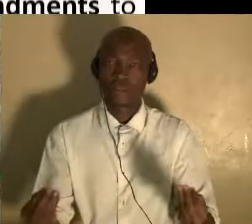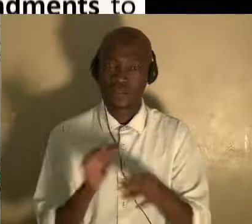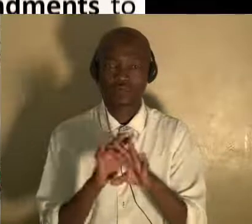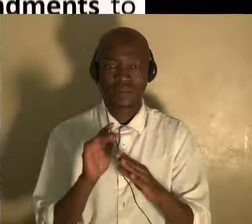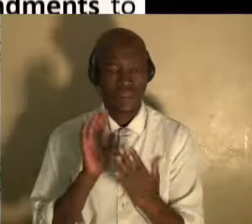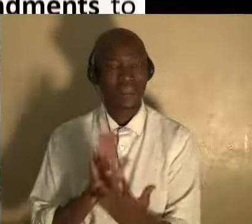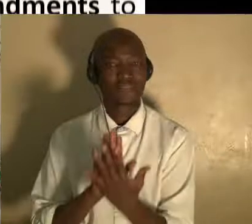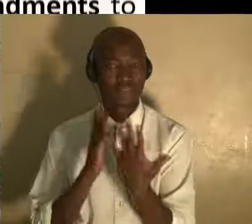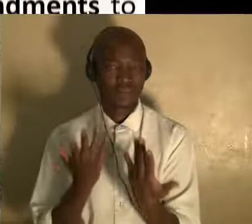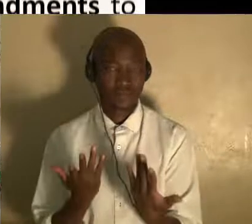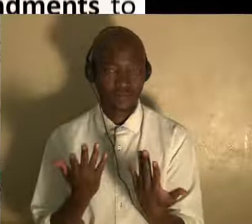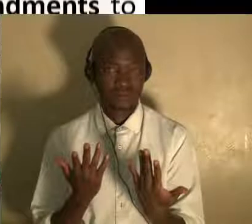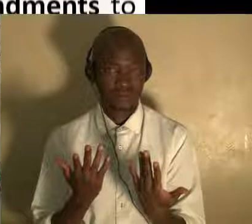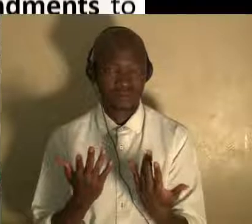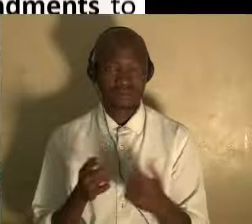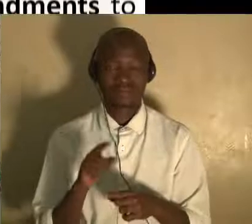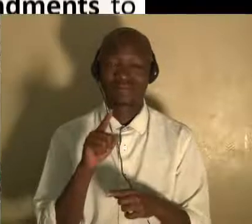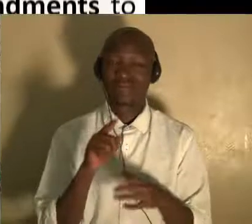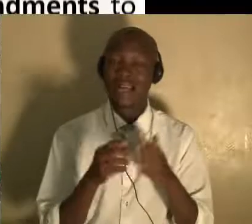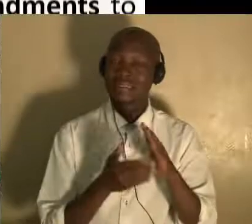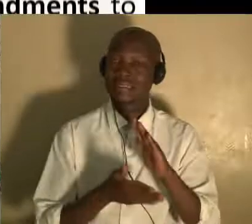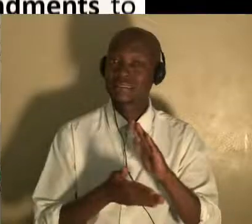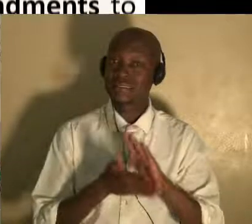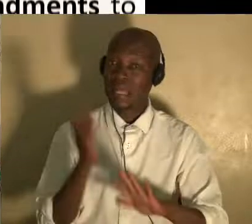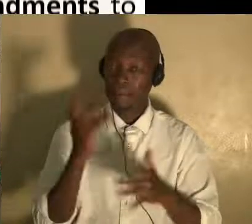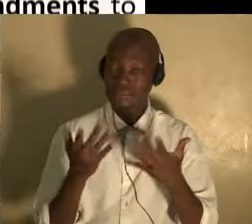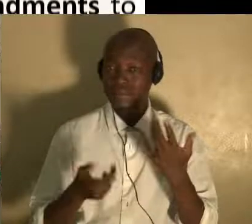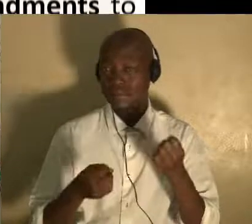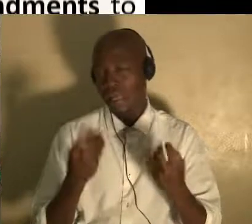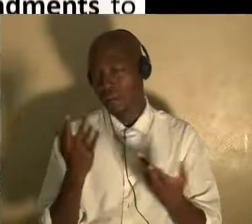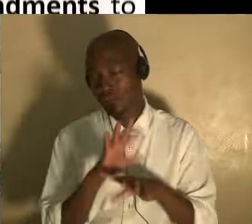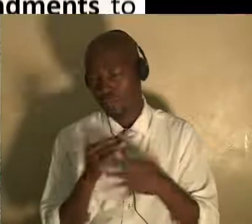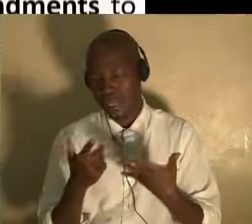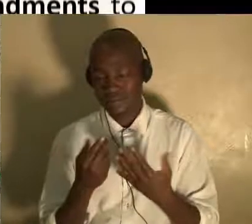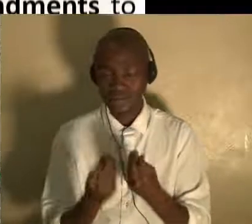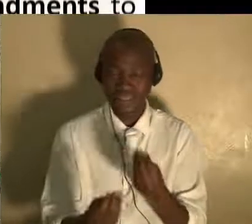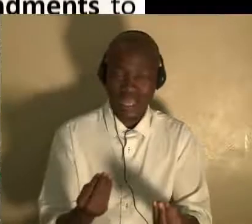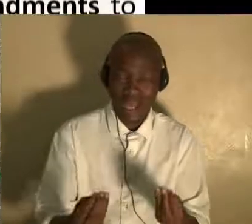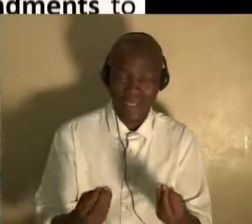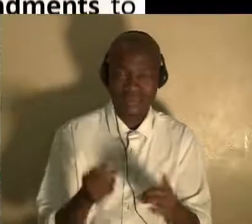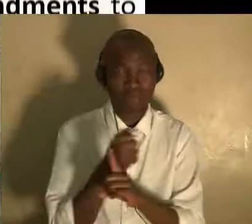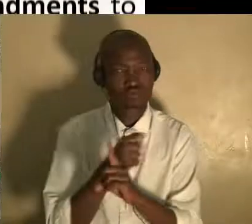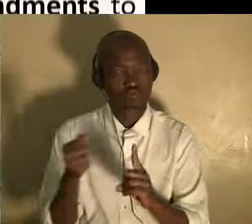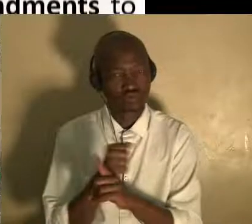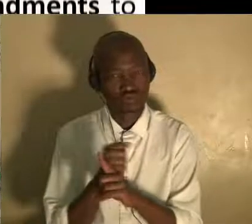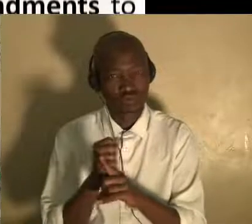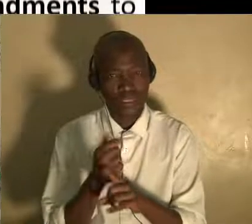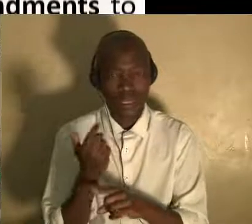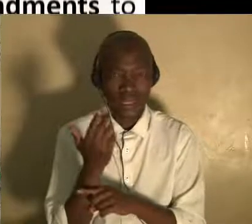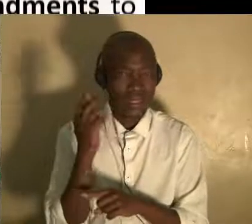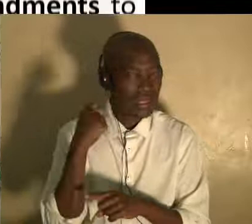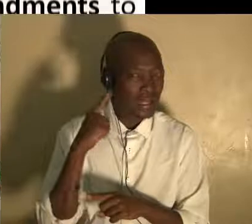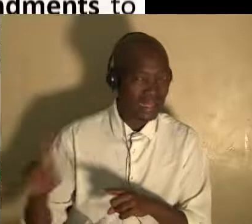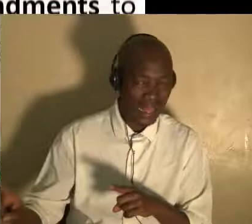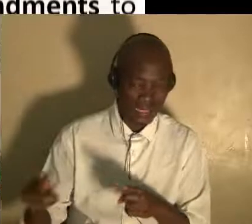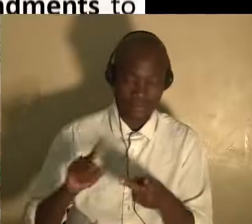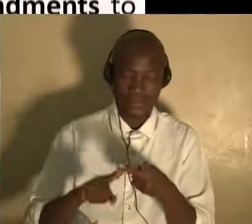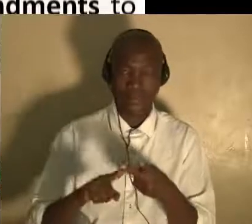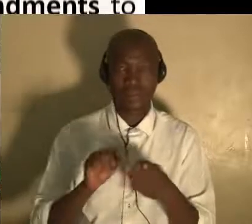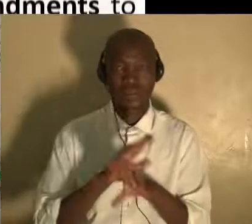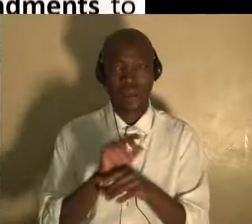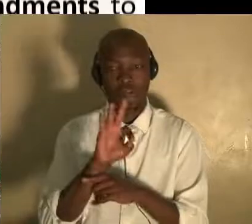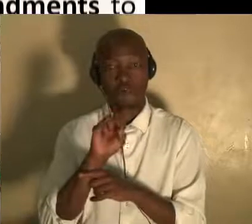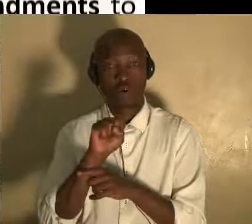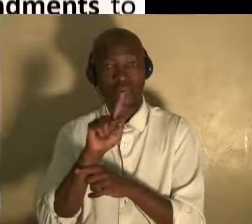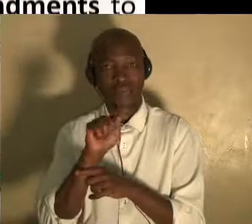of those components, they include child abuse, neglect, and exploitation. It includes foster care.